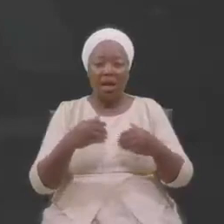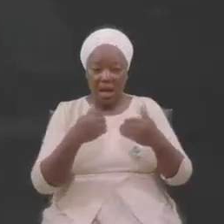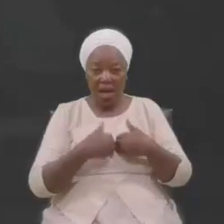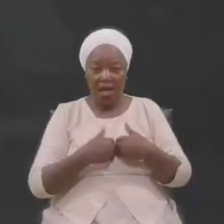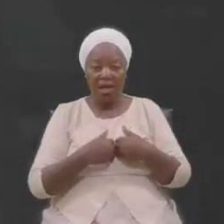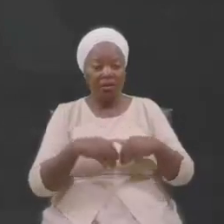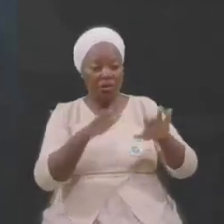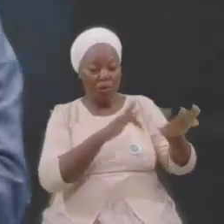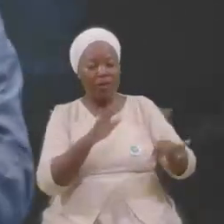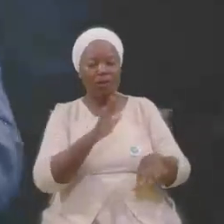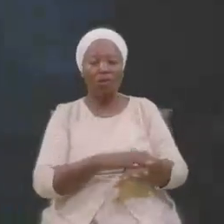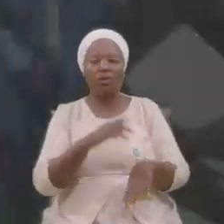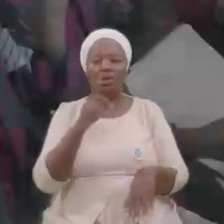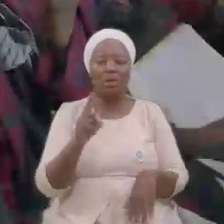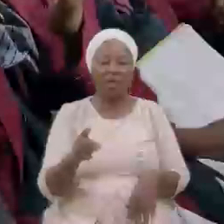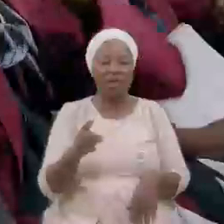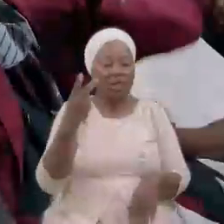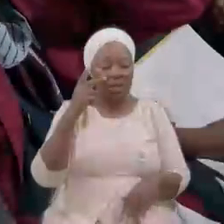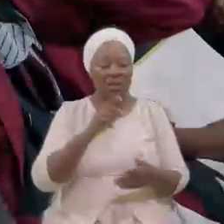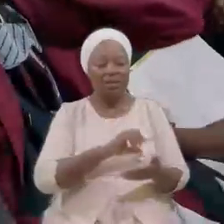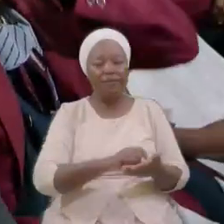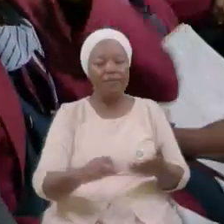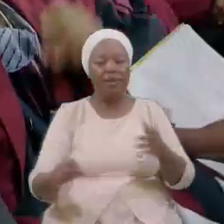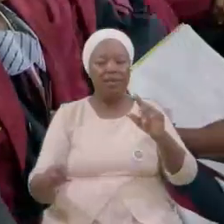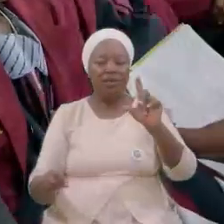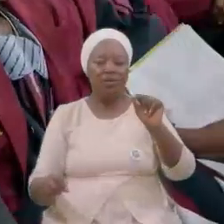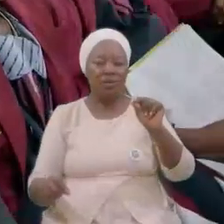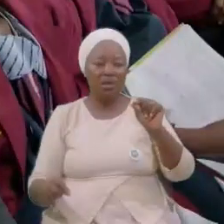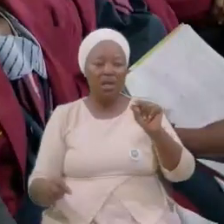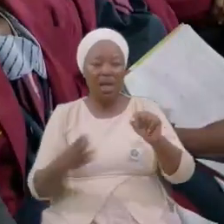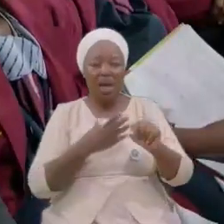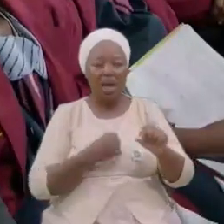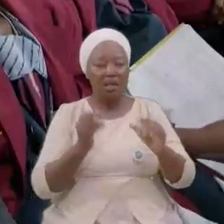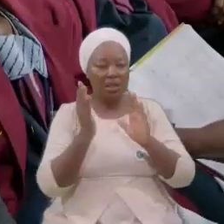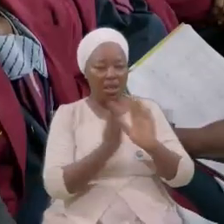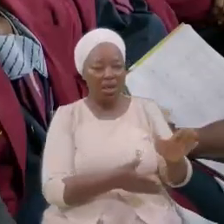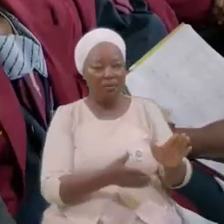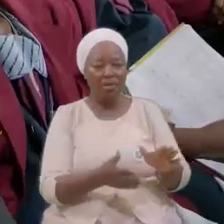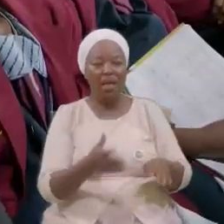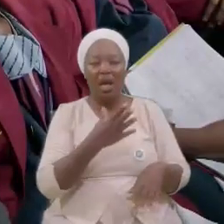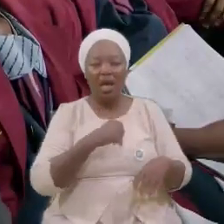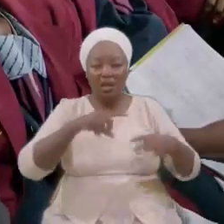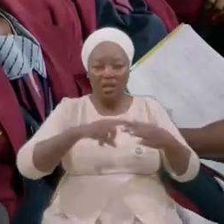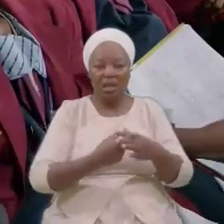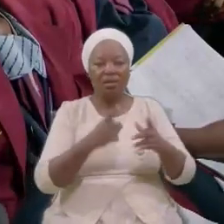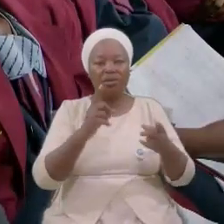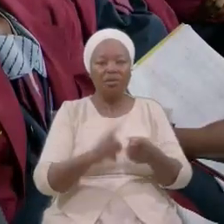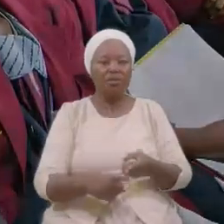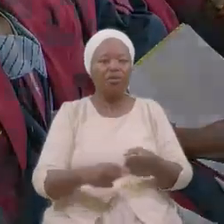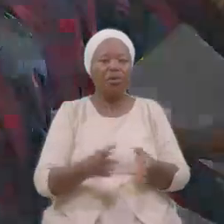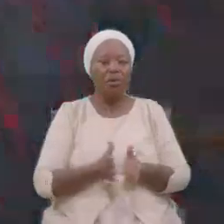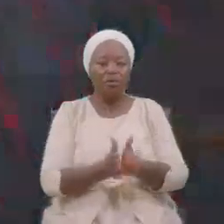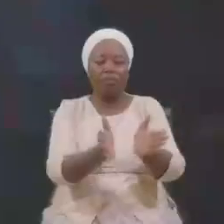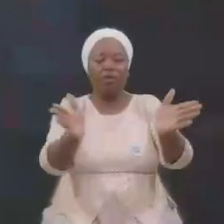thee. Look at verse 20. In verse 20, and he departed and began to publish in